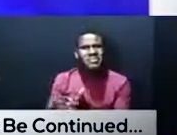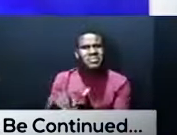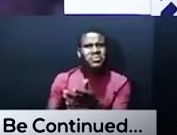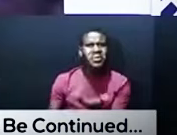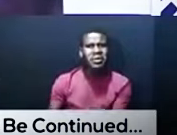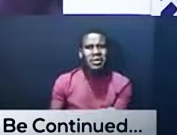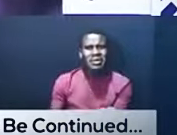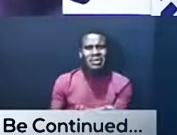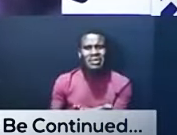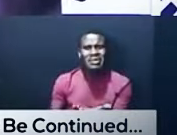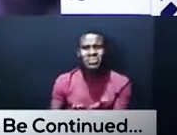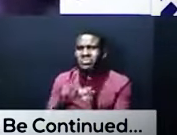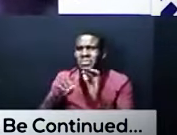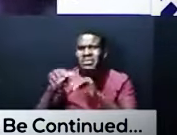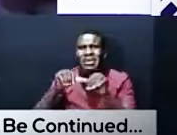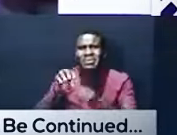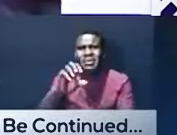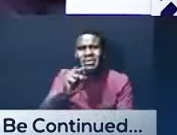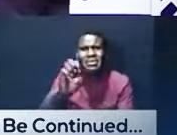seeds?